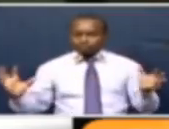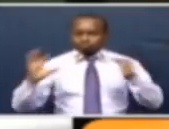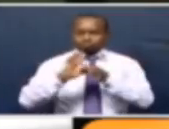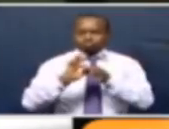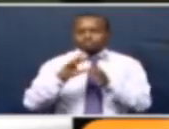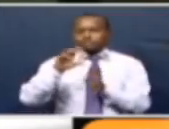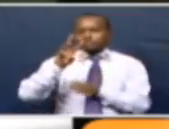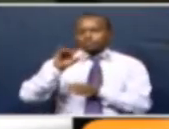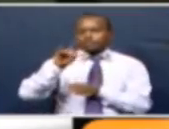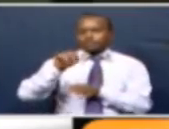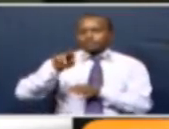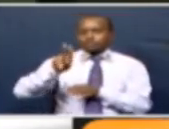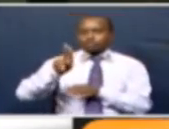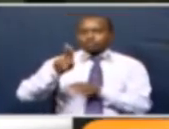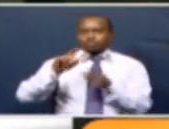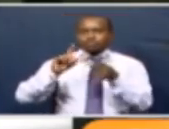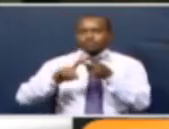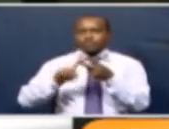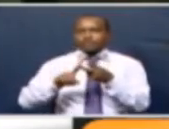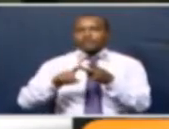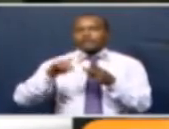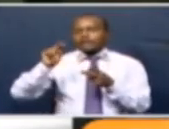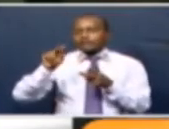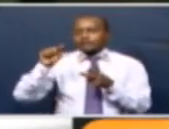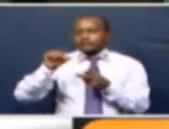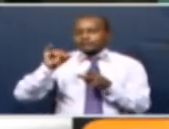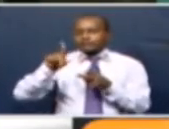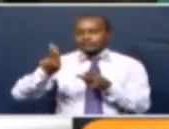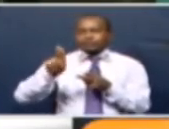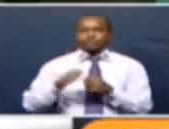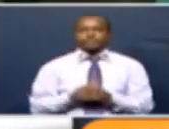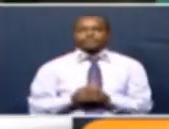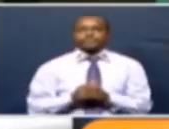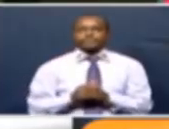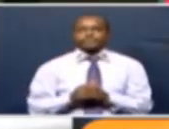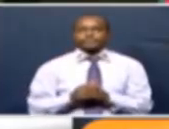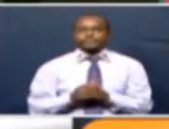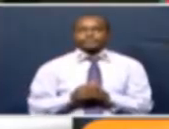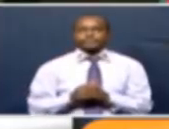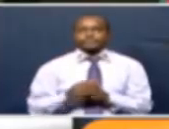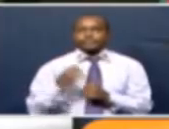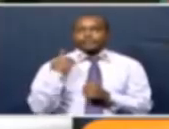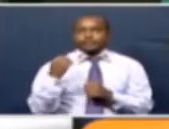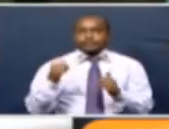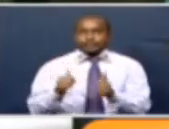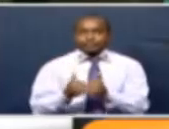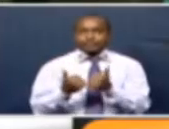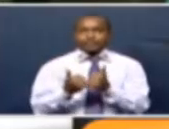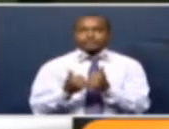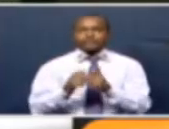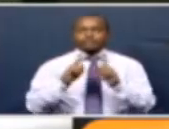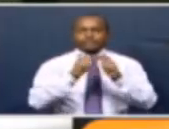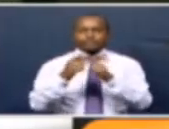Governor Ferdinand Waititu and his Kitui counterpart Charity Ngilu. Been recently undertaken that perpetuate